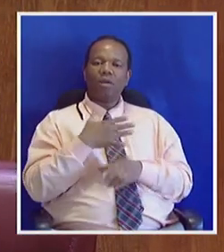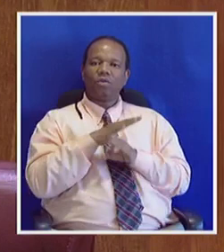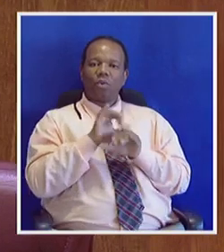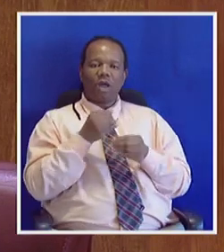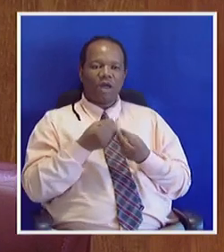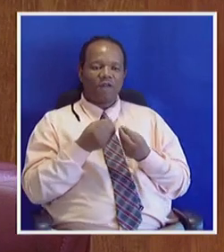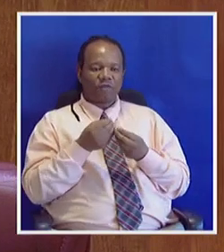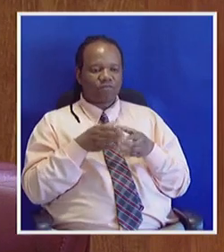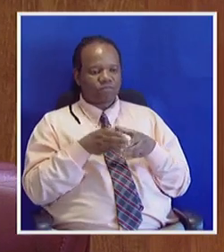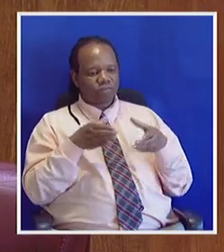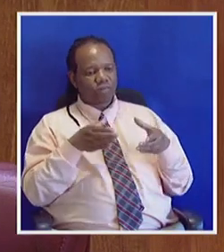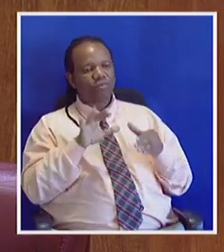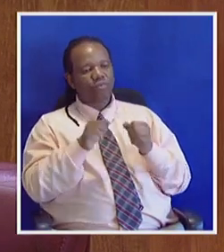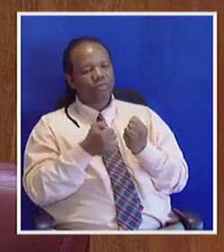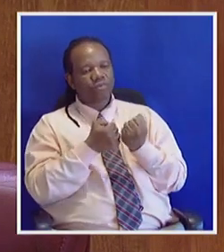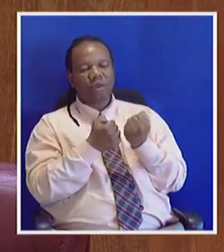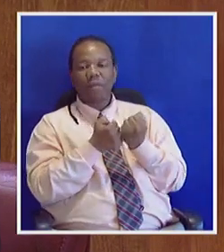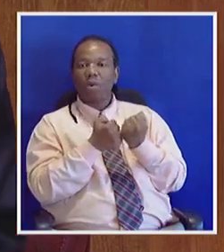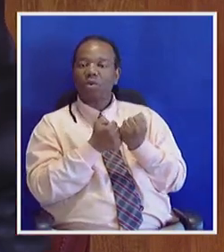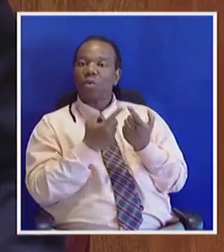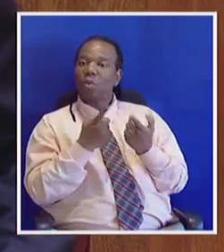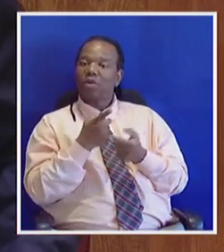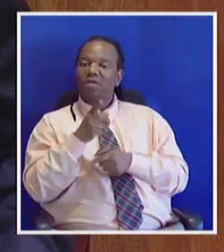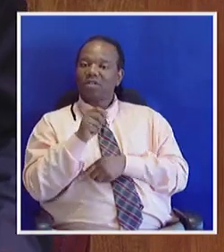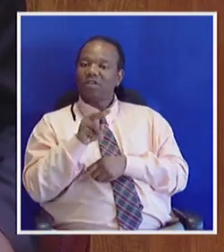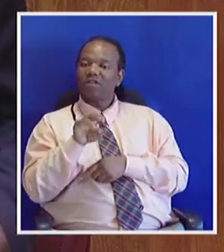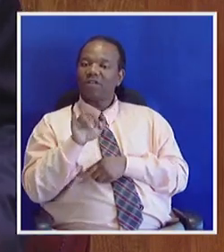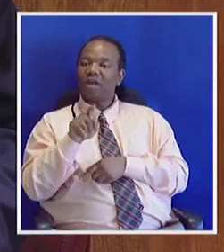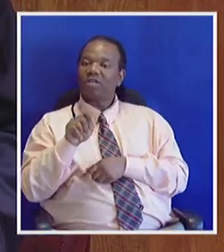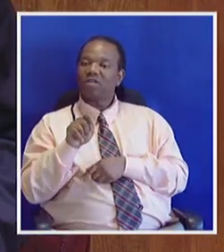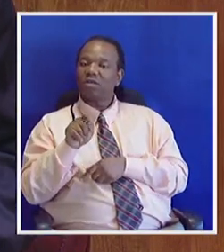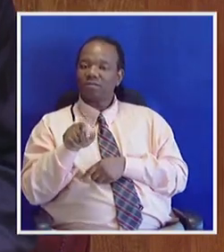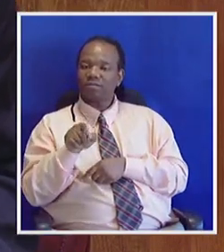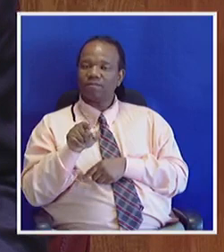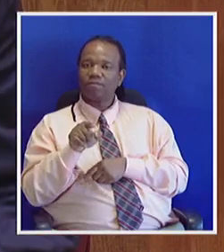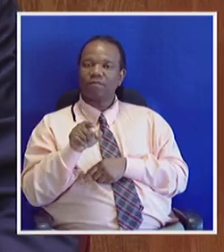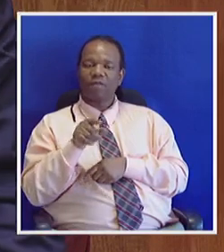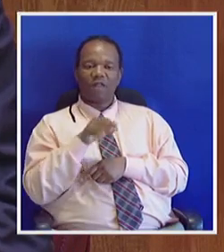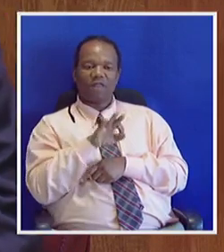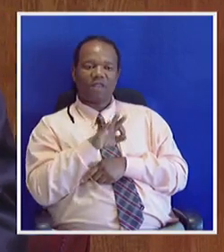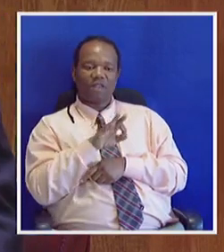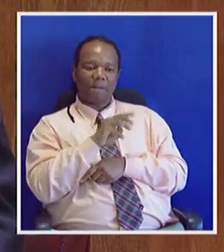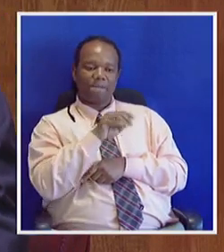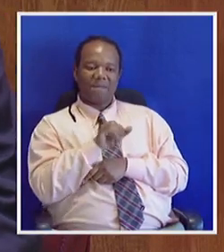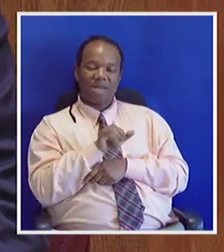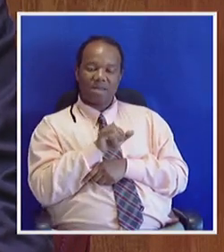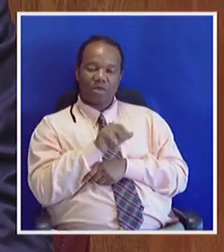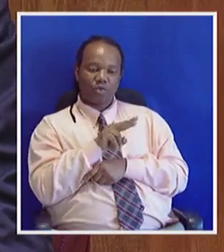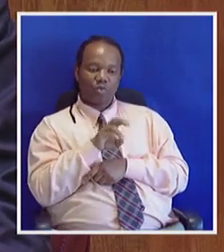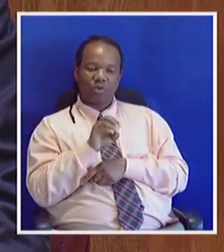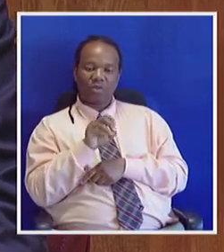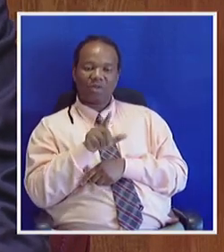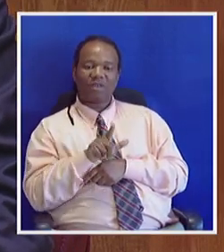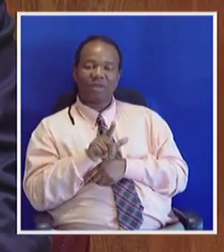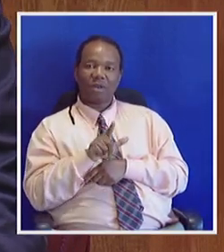the strengthening and support of TVET colleges. Now, on the 3rd of May this year, the TVET